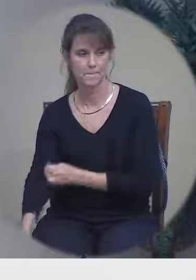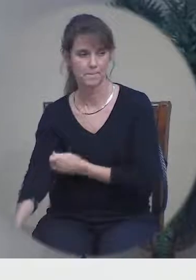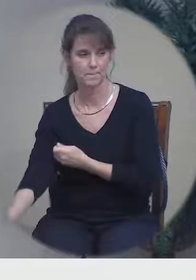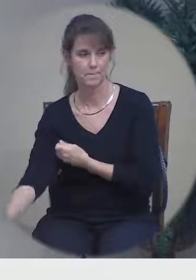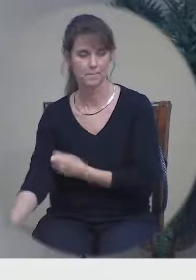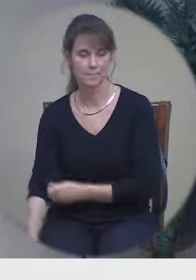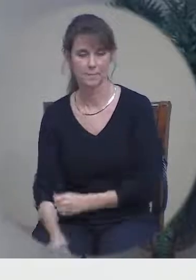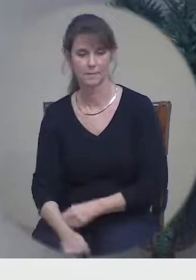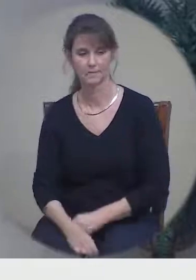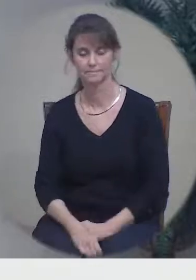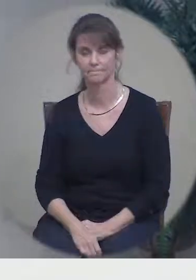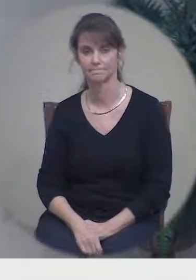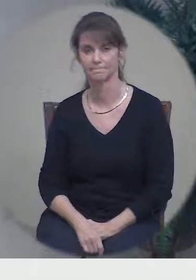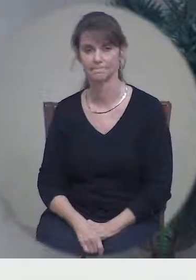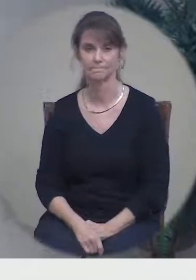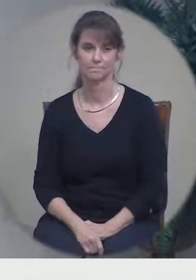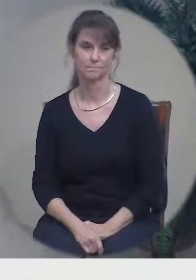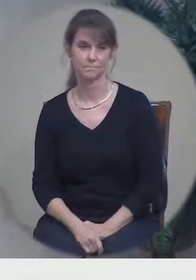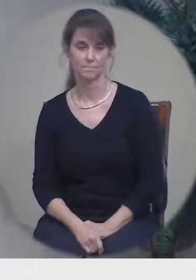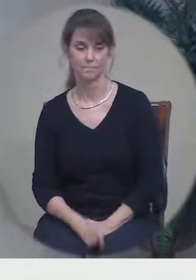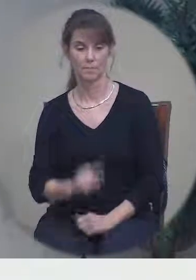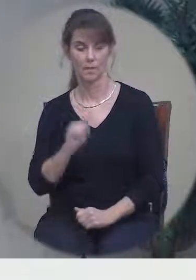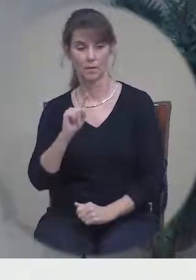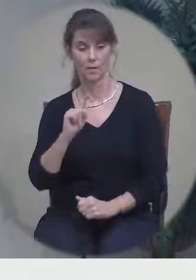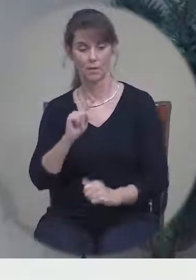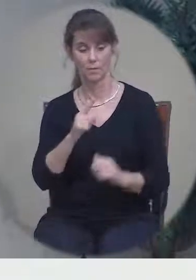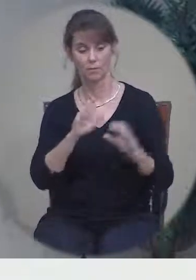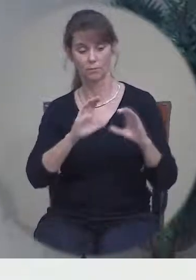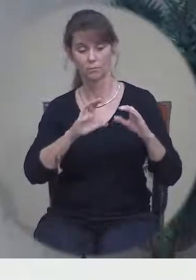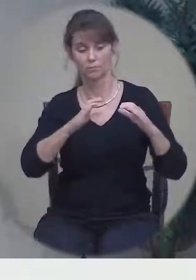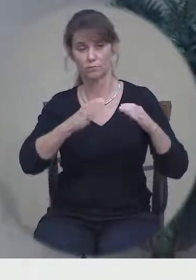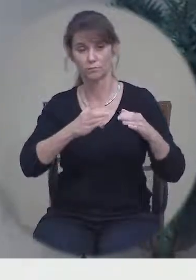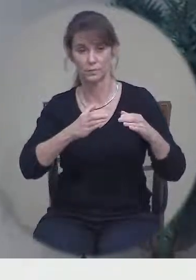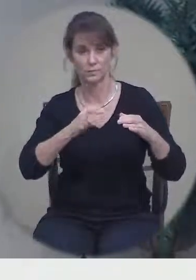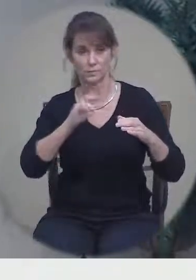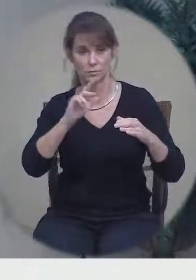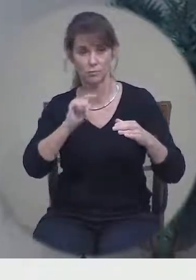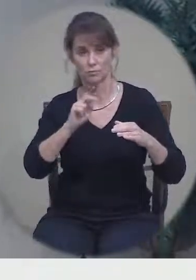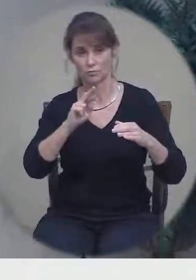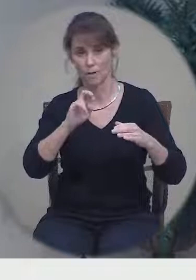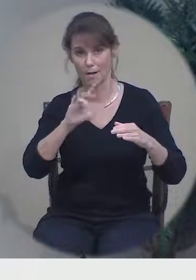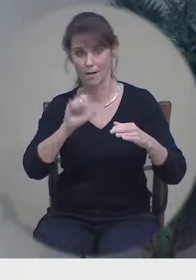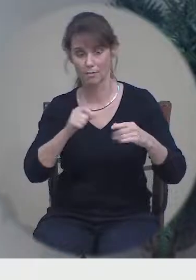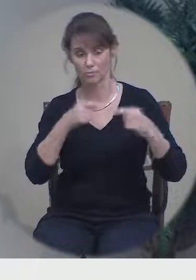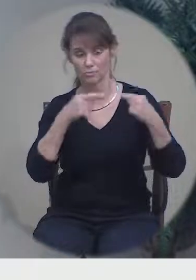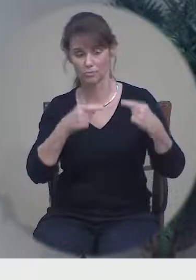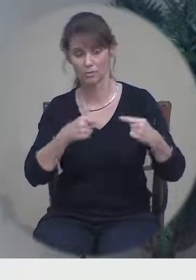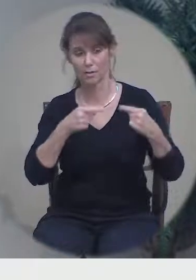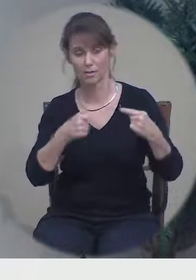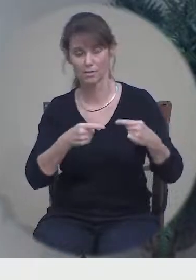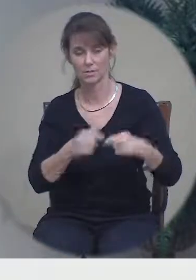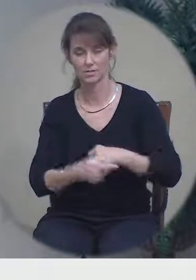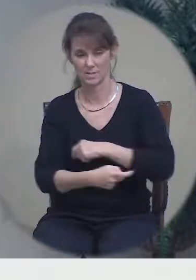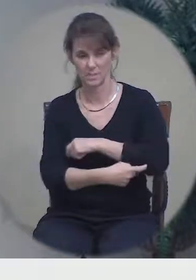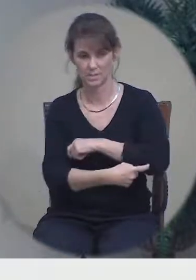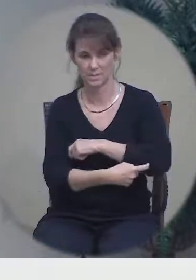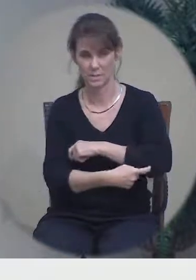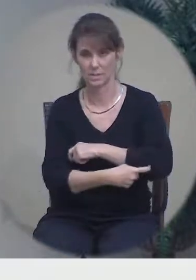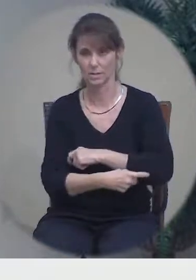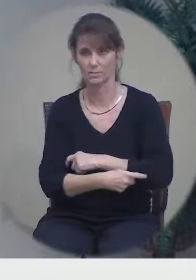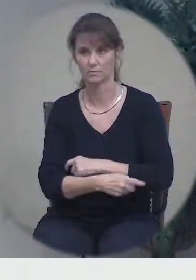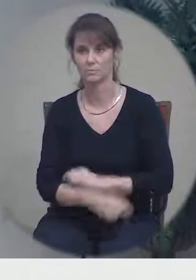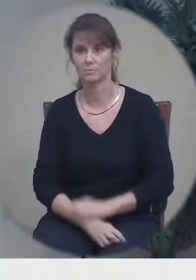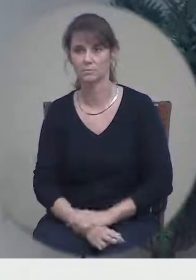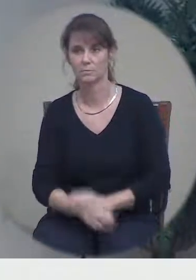So his first set of trials. I want us to see that it begins with really the introduction in verse 13